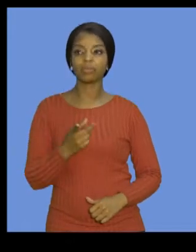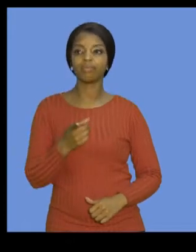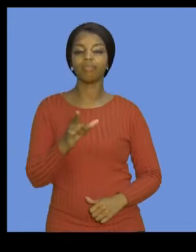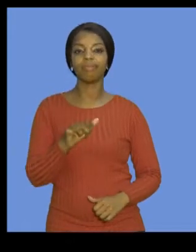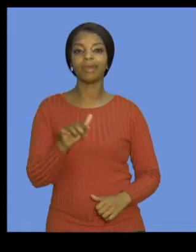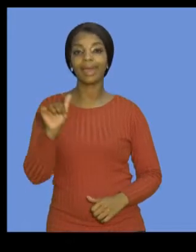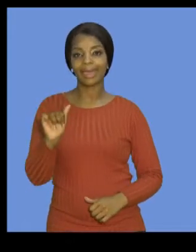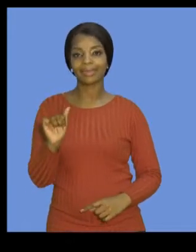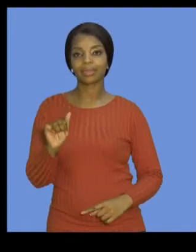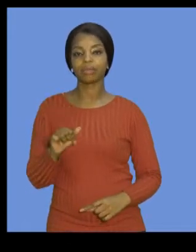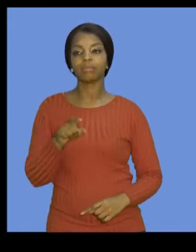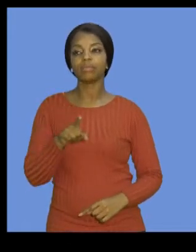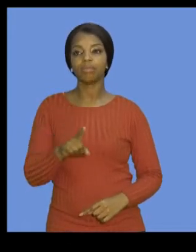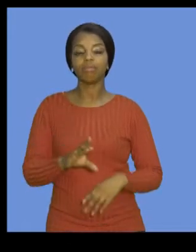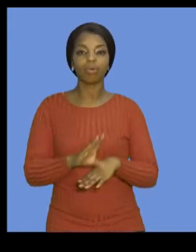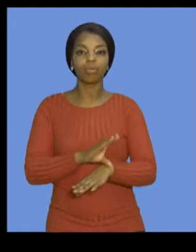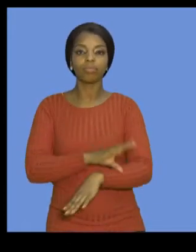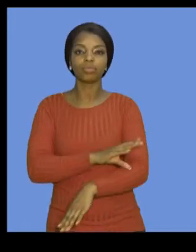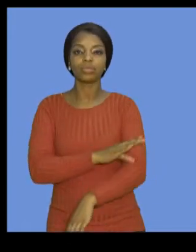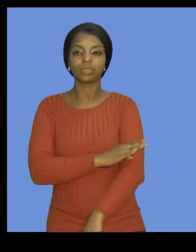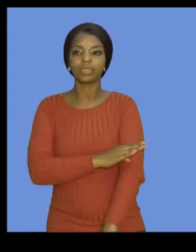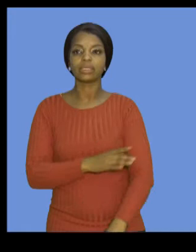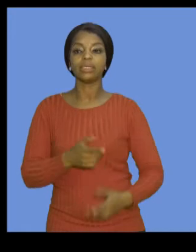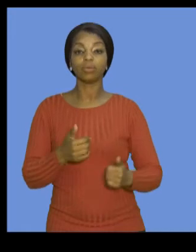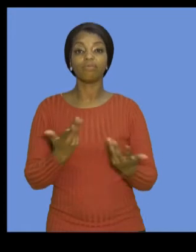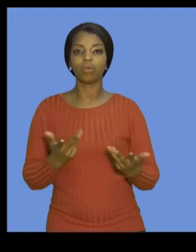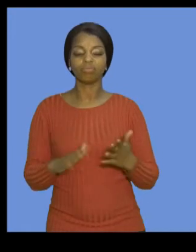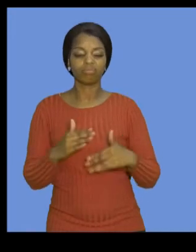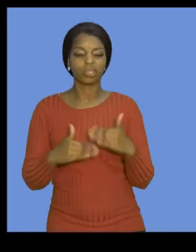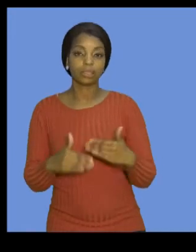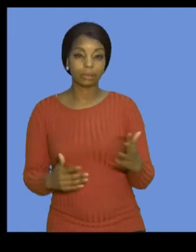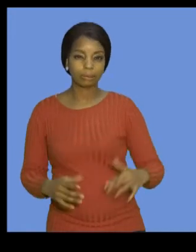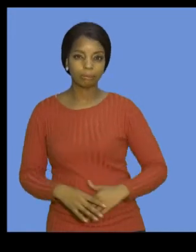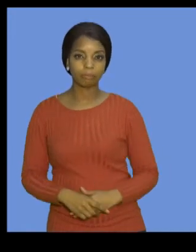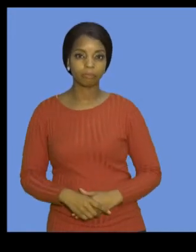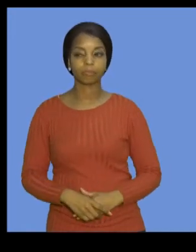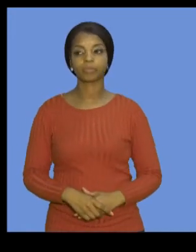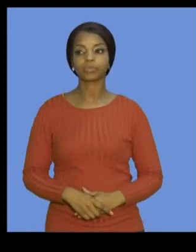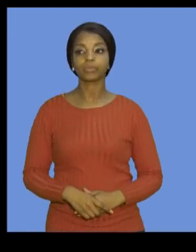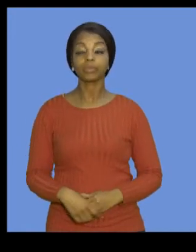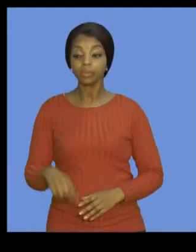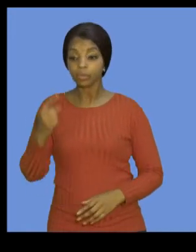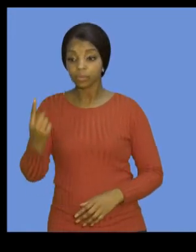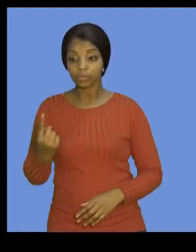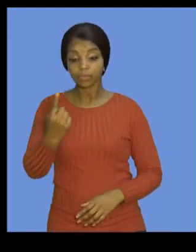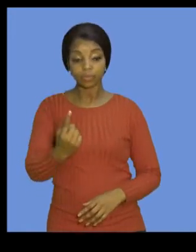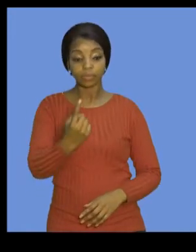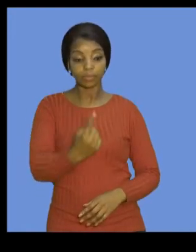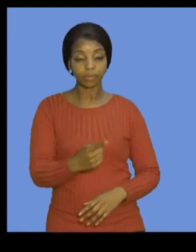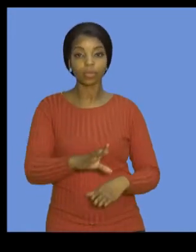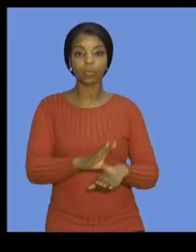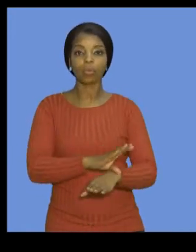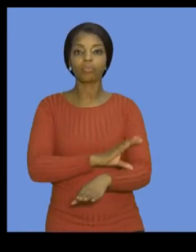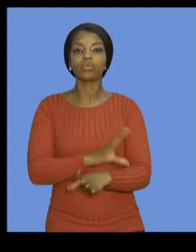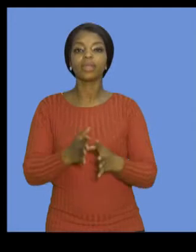i8 and all of those computers that are quite good in terms of processors. Now, if each computer has a